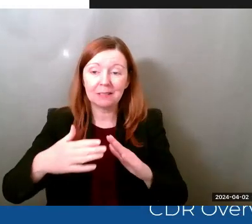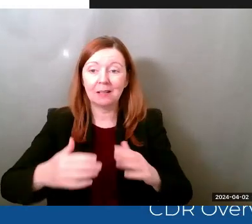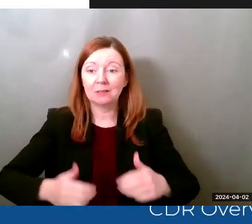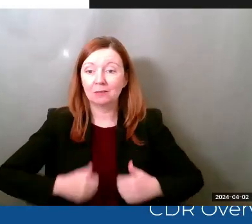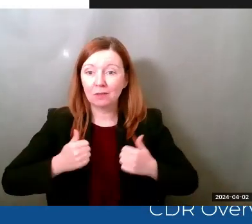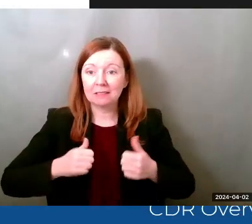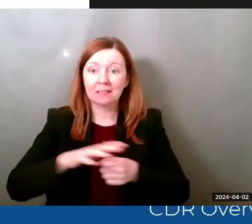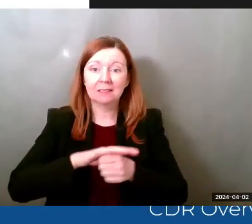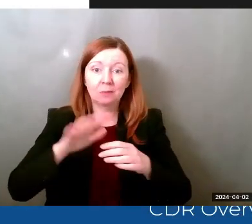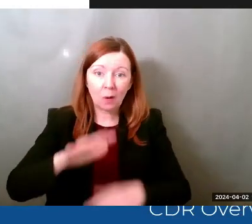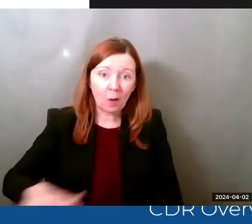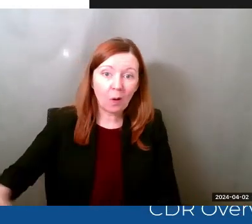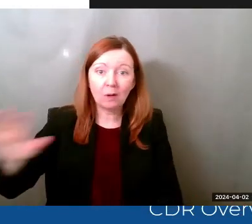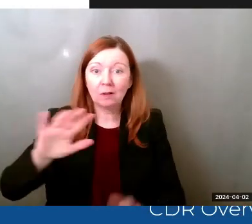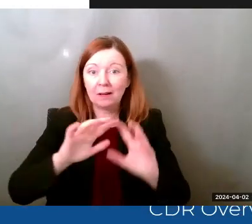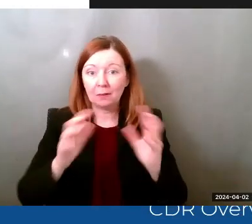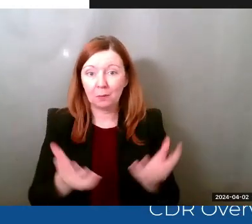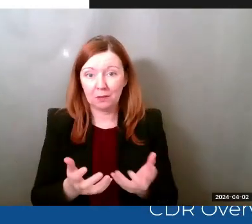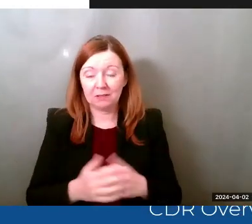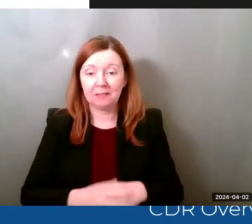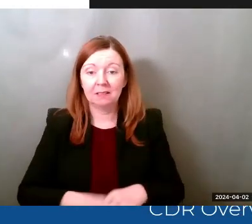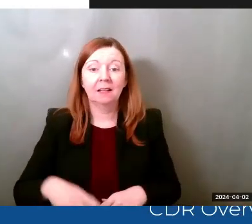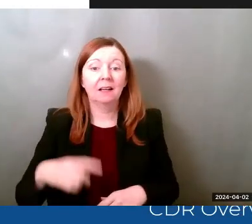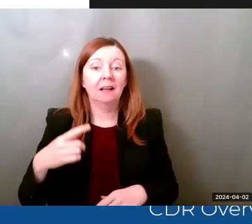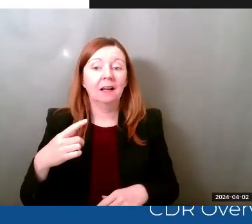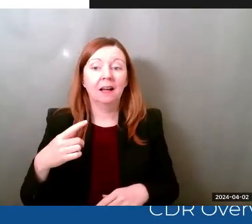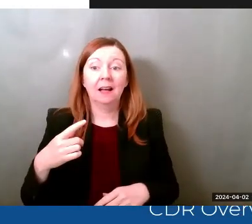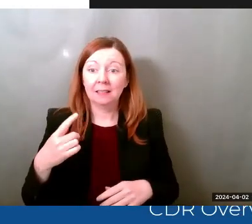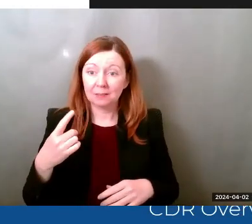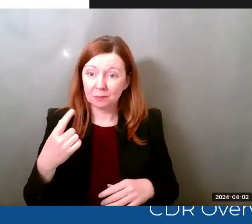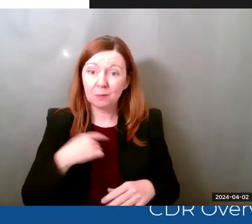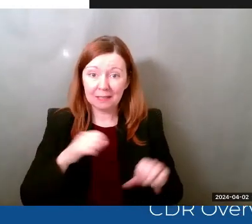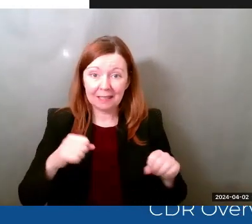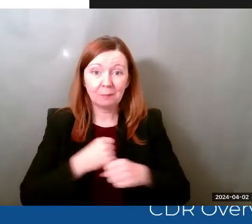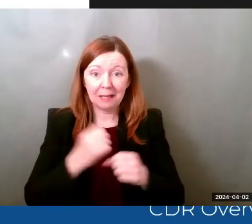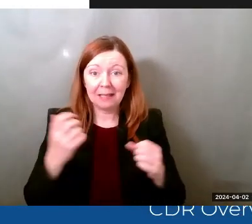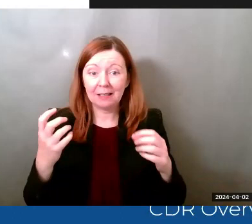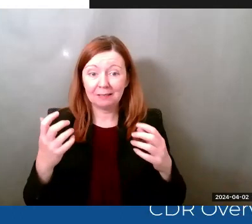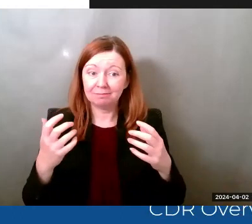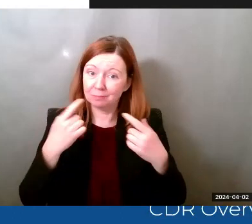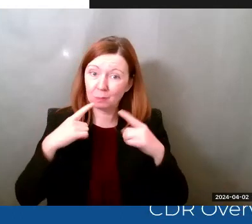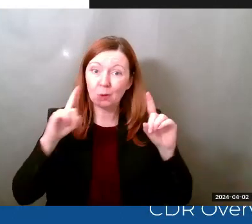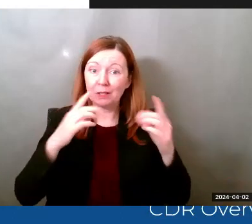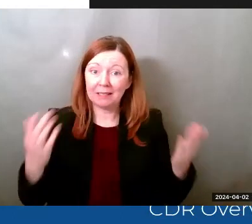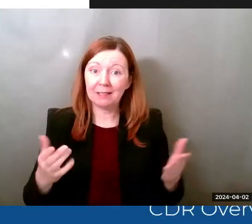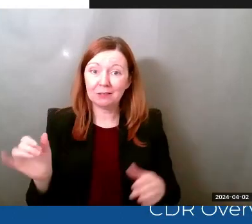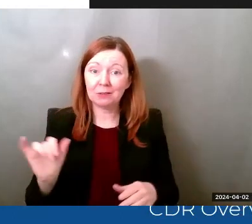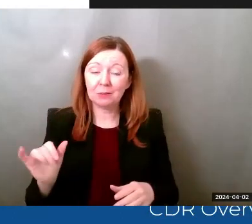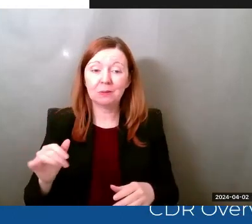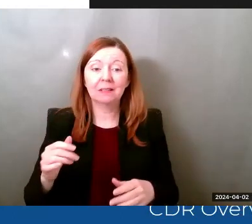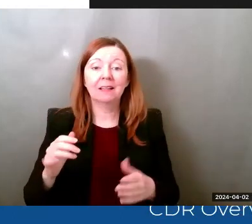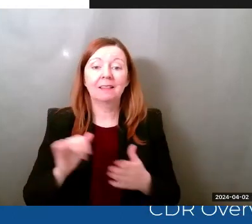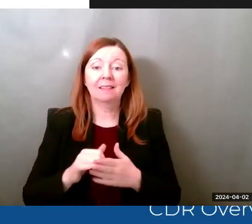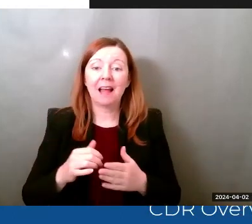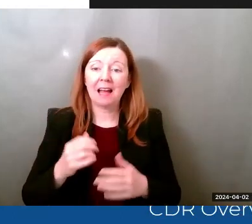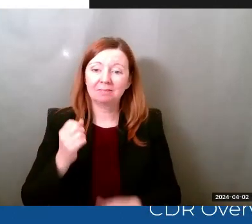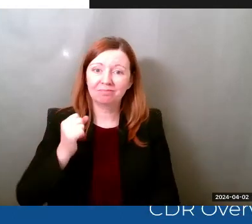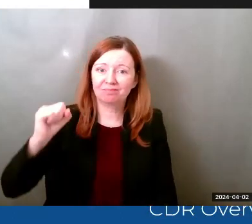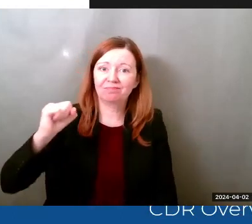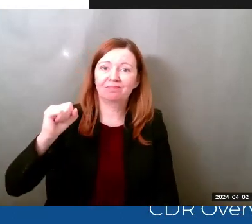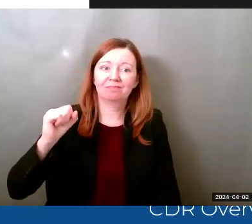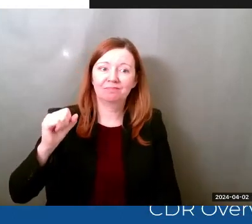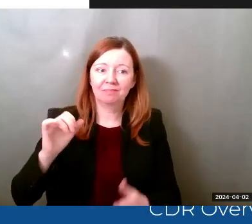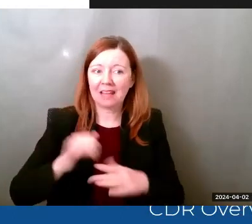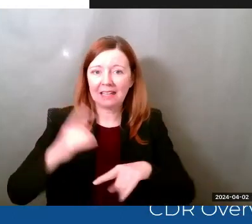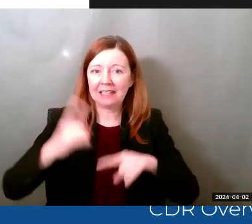residential neighborhoods all around the world, and one can work here as well. The reflexive pushback that it can't is disappointing,